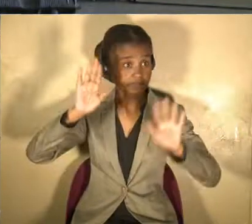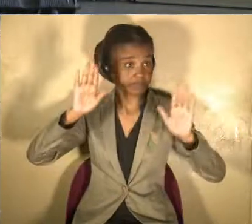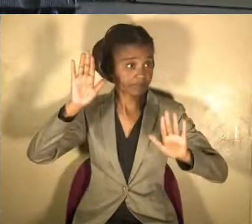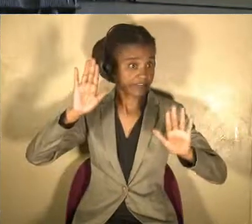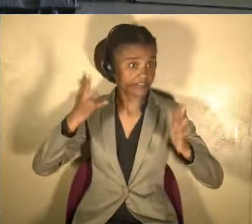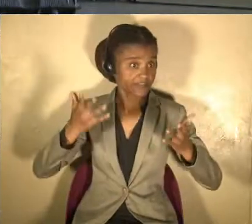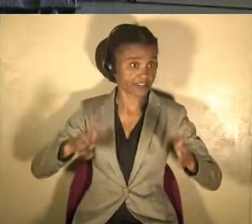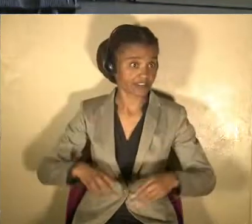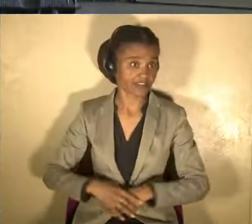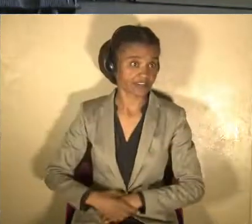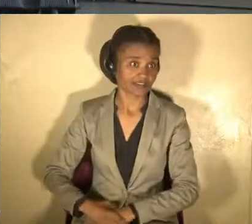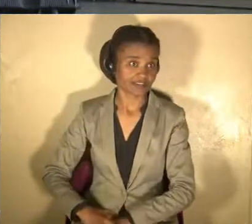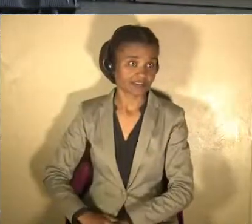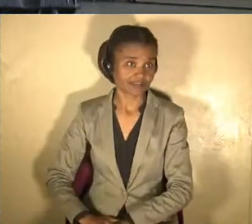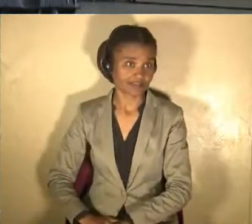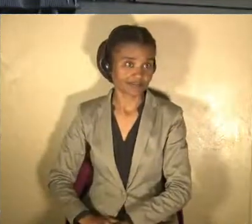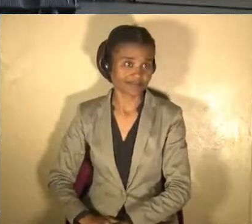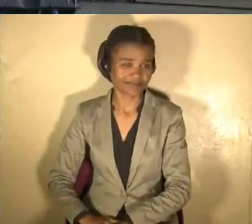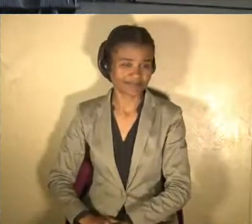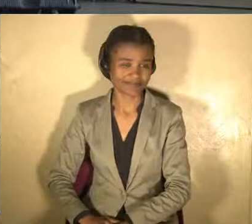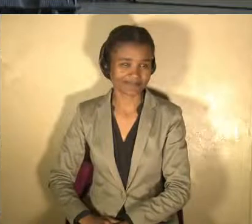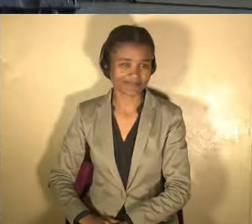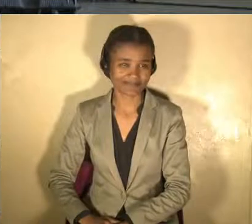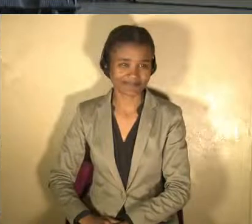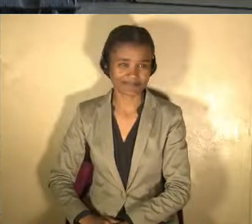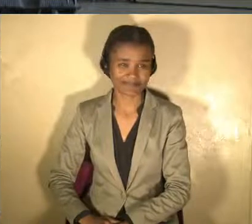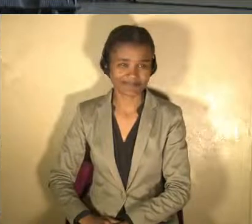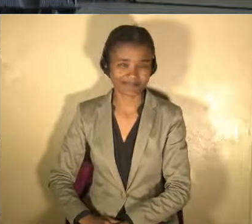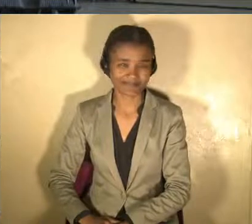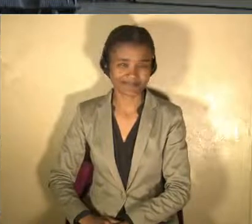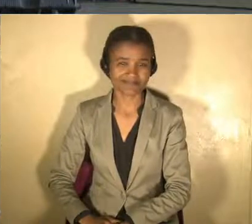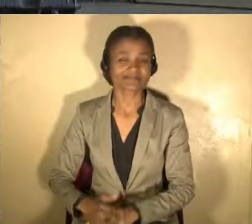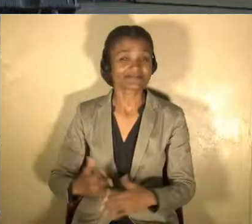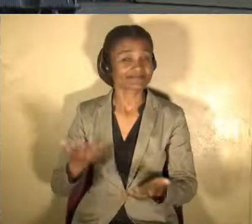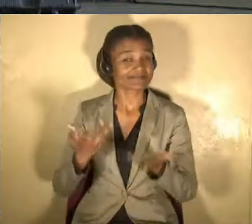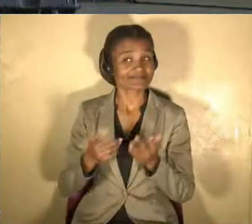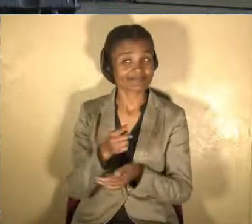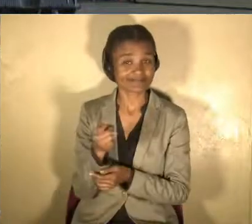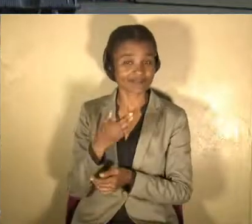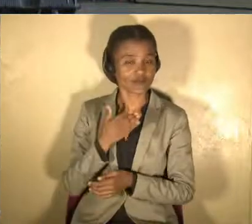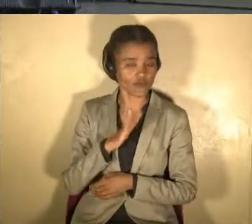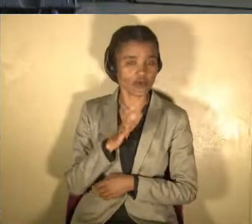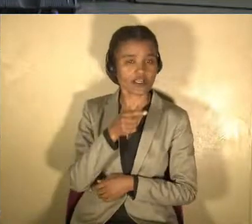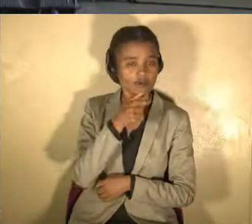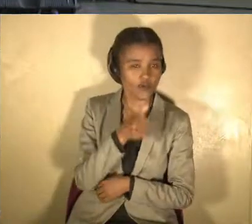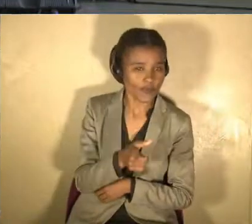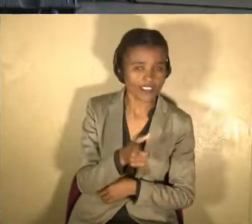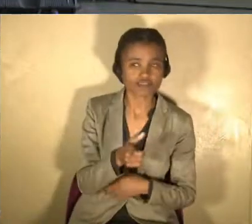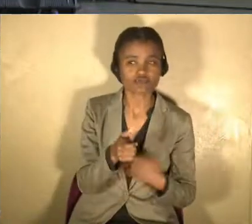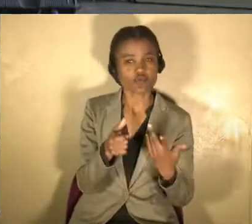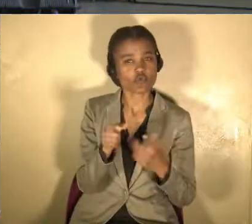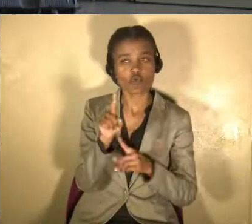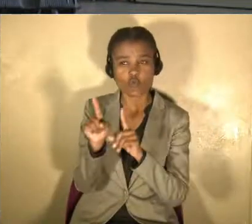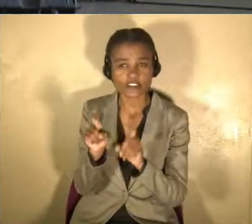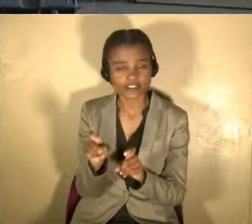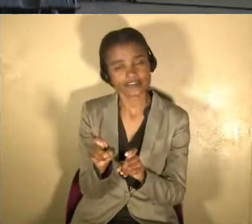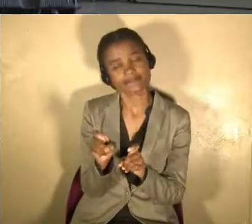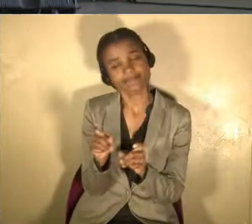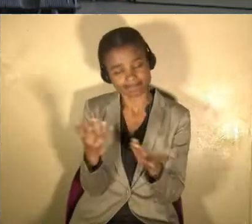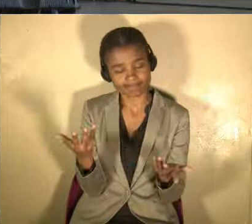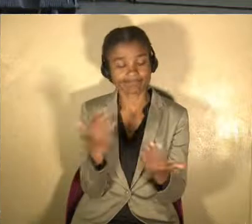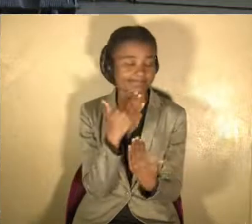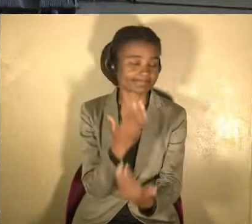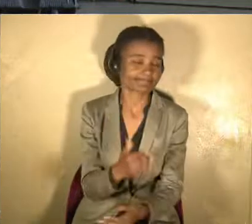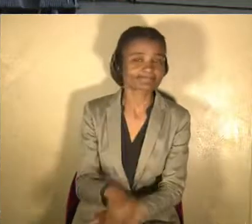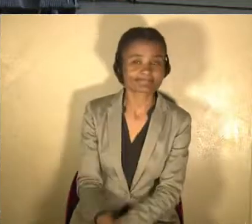got. Tse batlang clarity, or they want to make comments or inputs. Thank you very much, in that order.